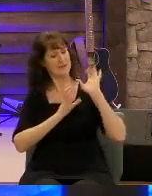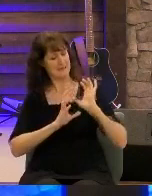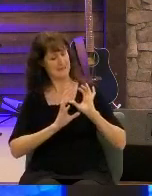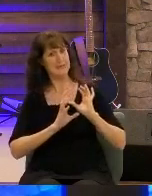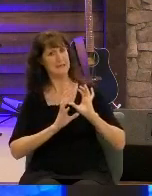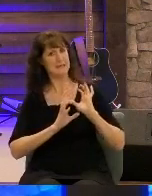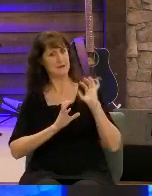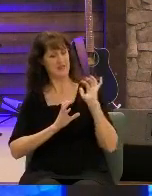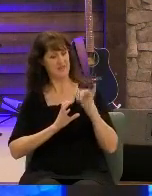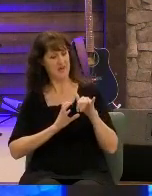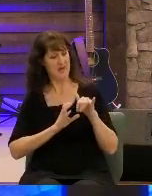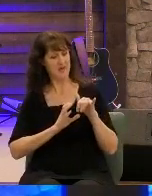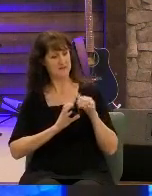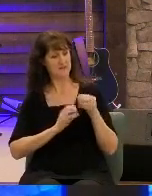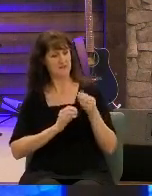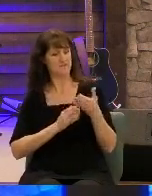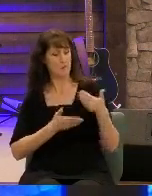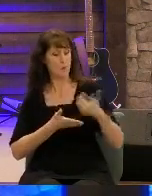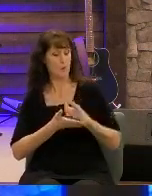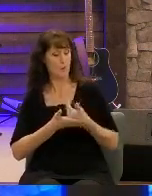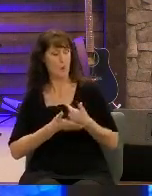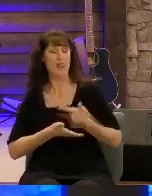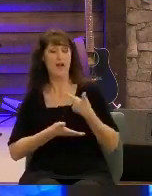listen, new life. Yes.